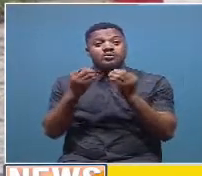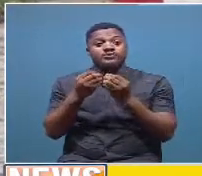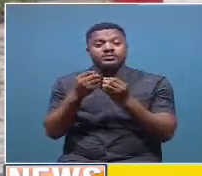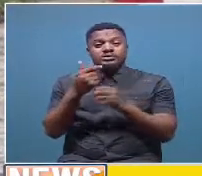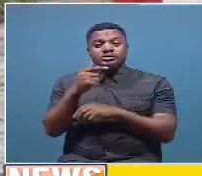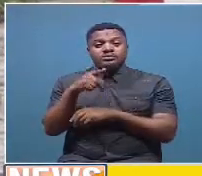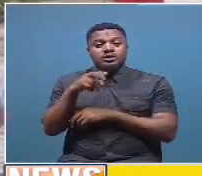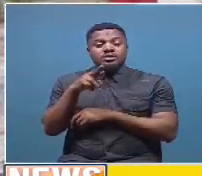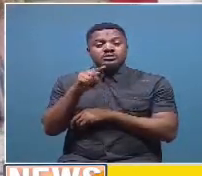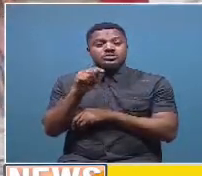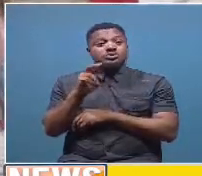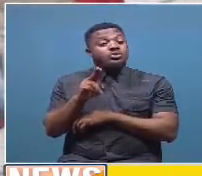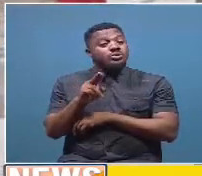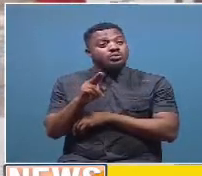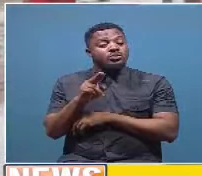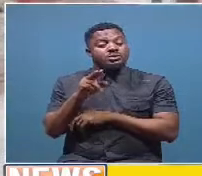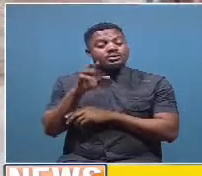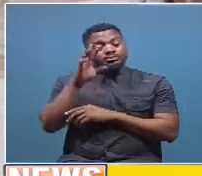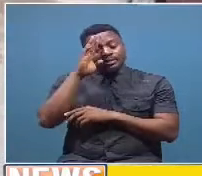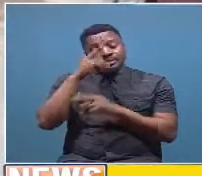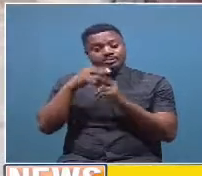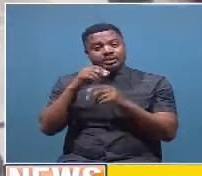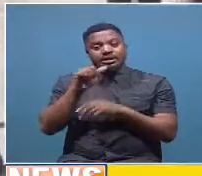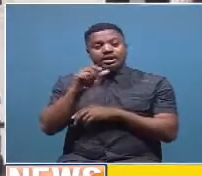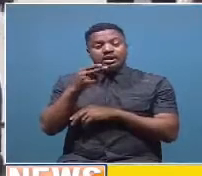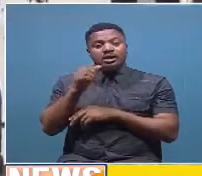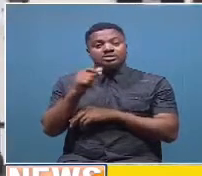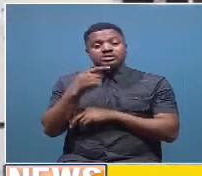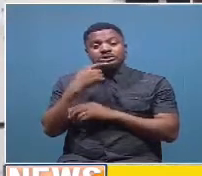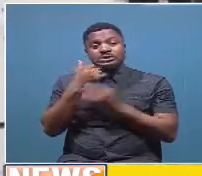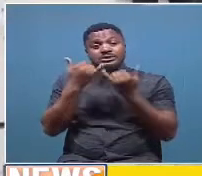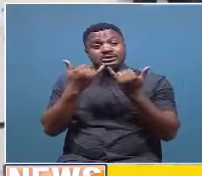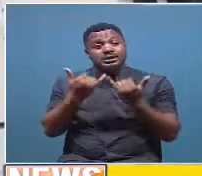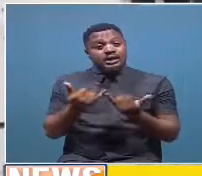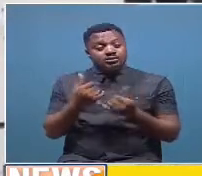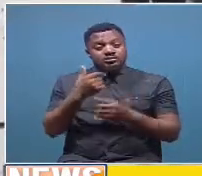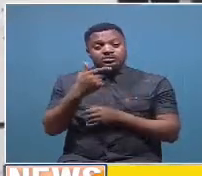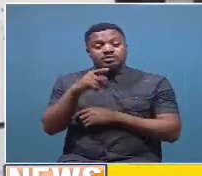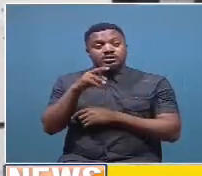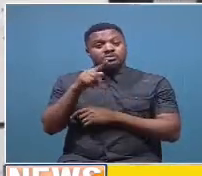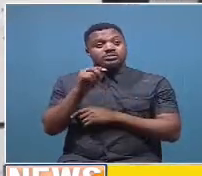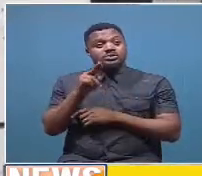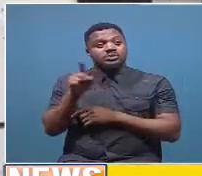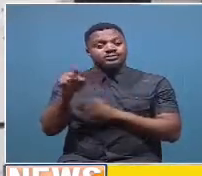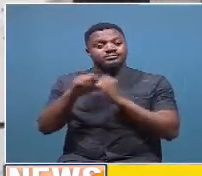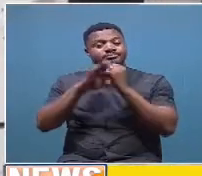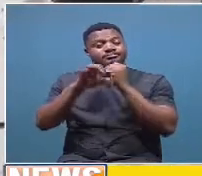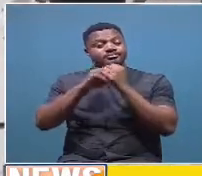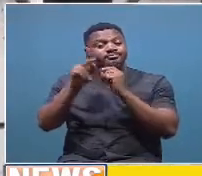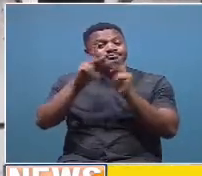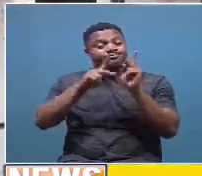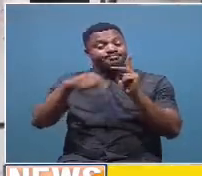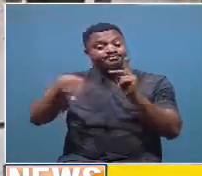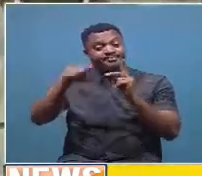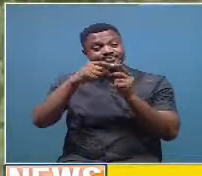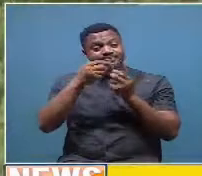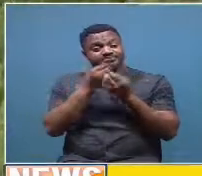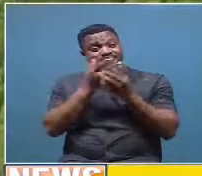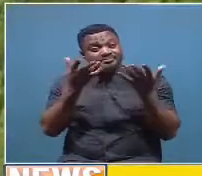the GPRTU, Alhaji Abbas Imoru, says currently the GPRTU is sensitizing the public